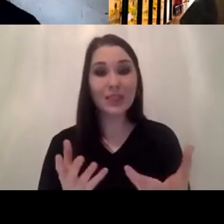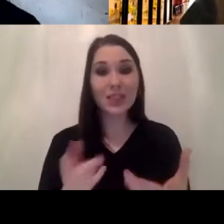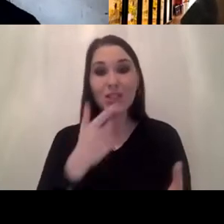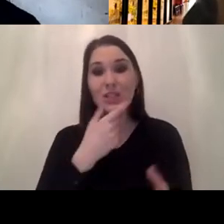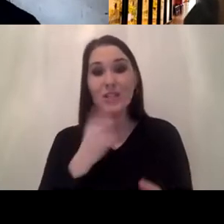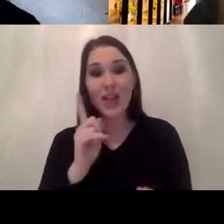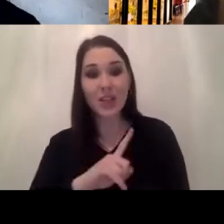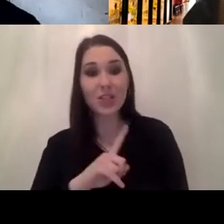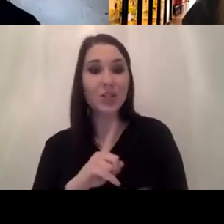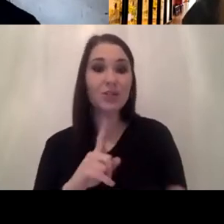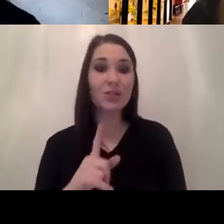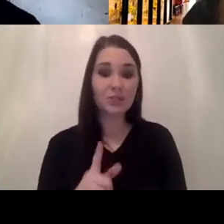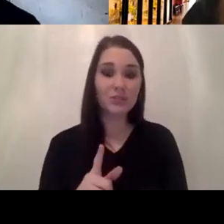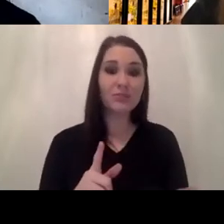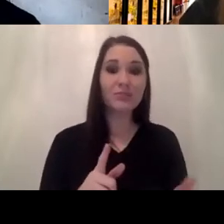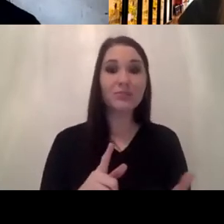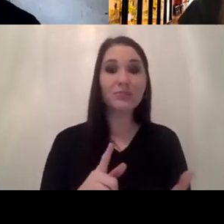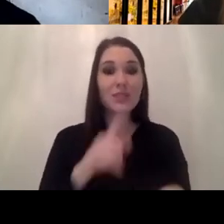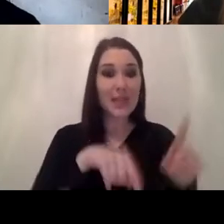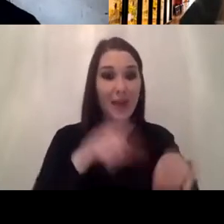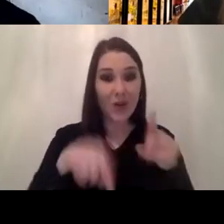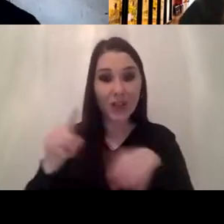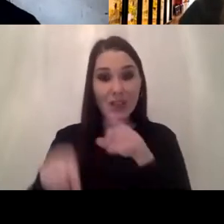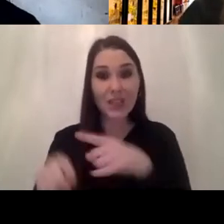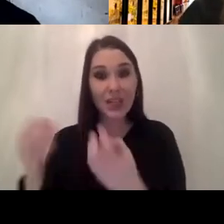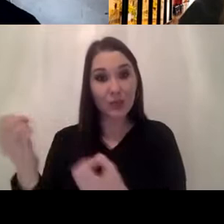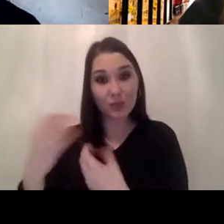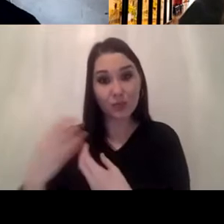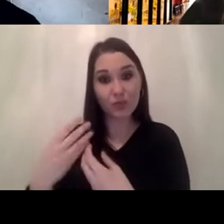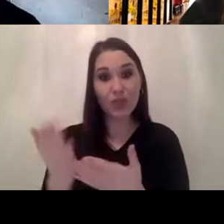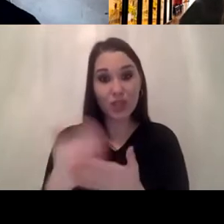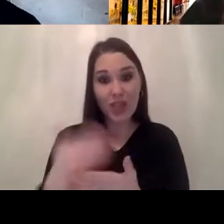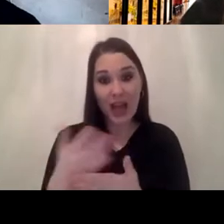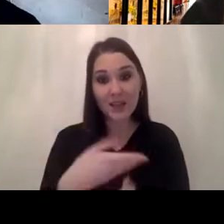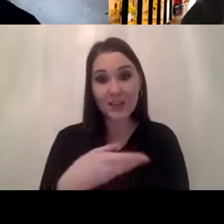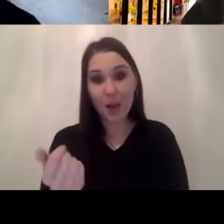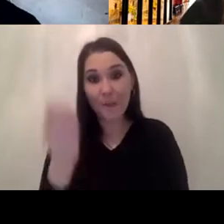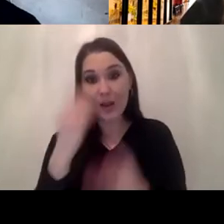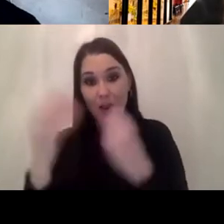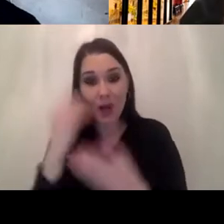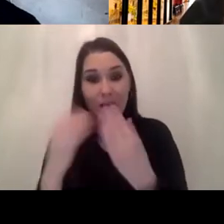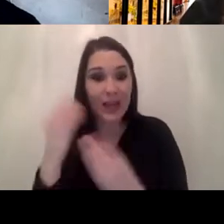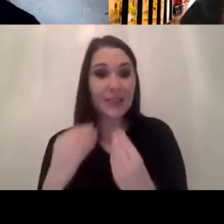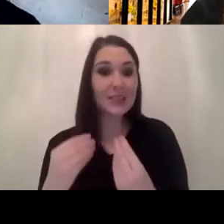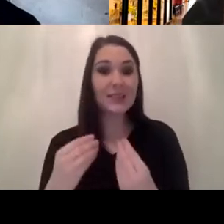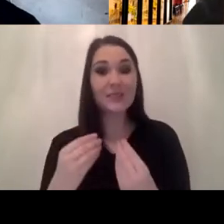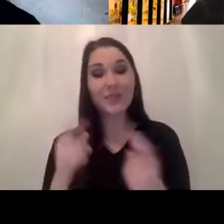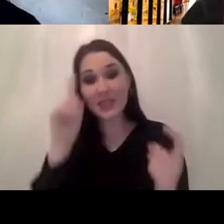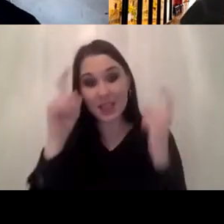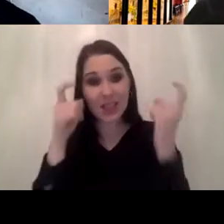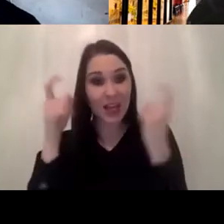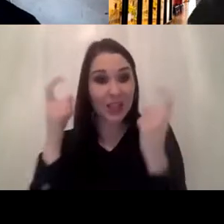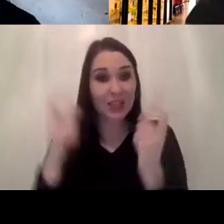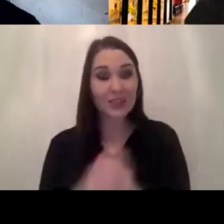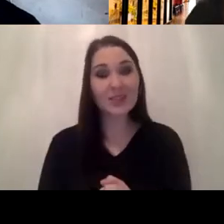gender diversity. Would you share some of your learnings and some of your you know, suggestions for, you know, what